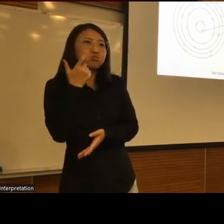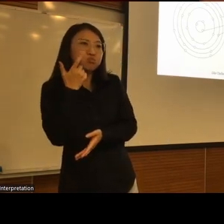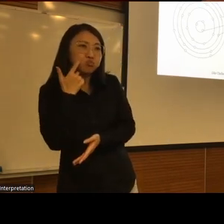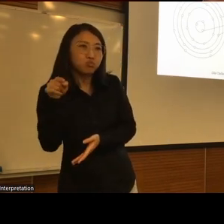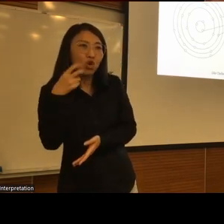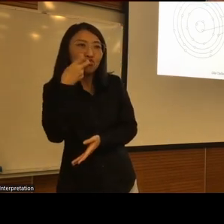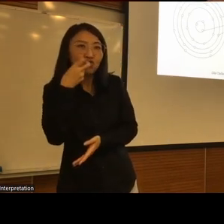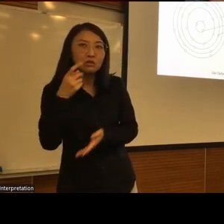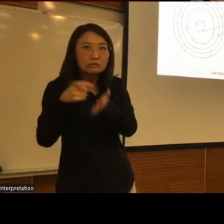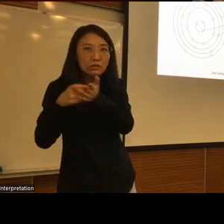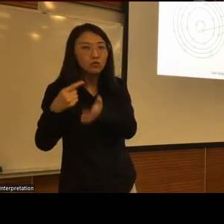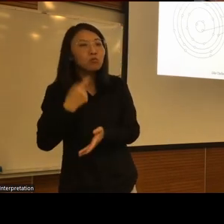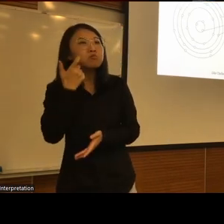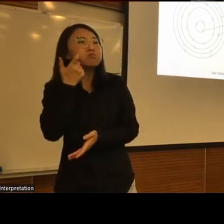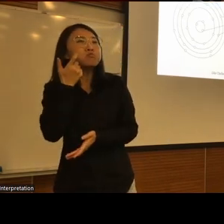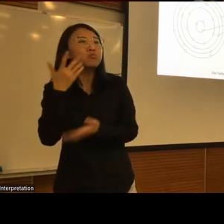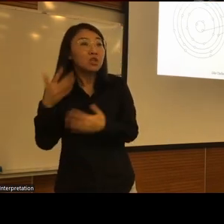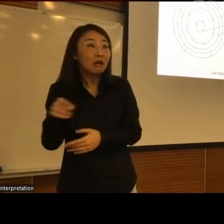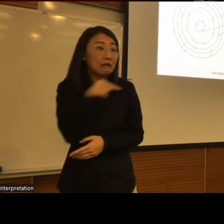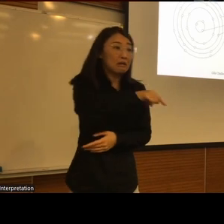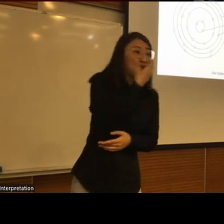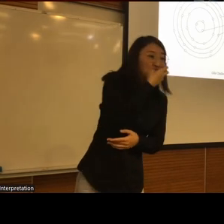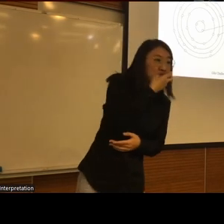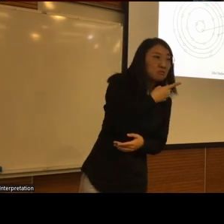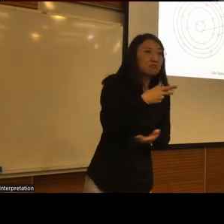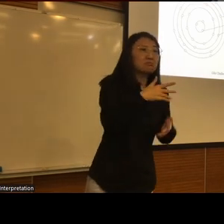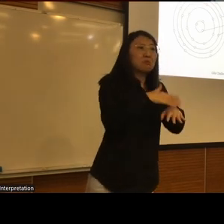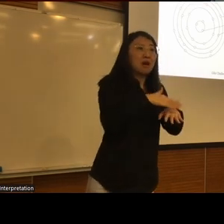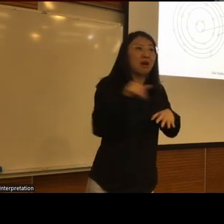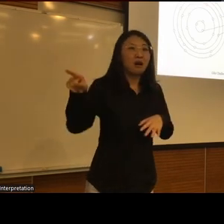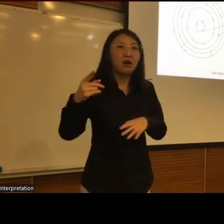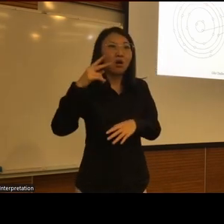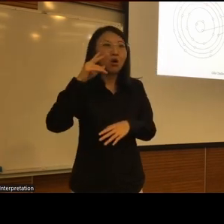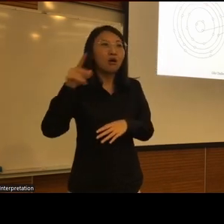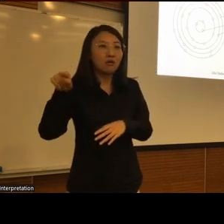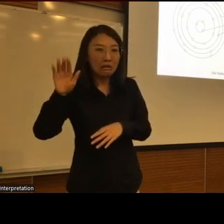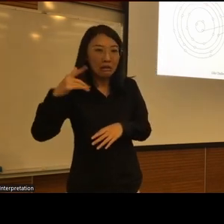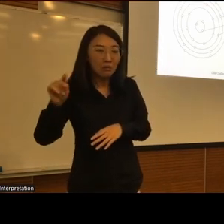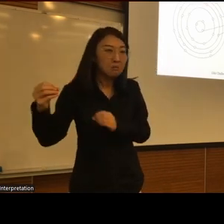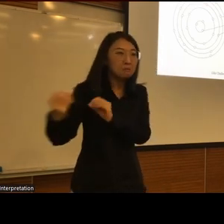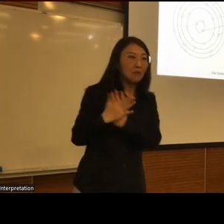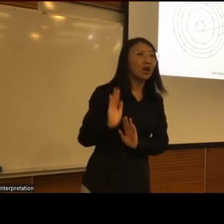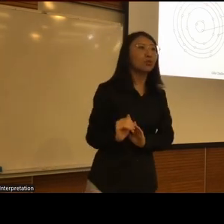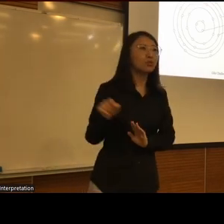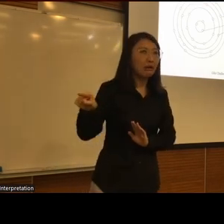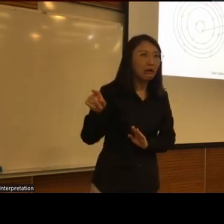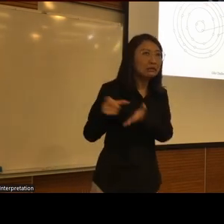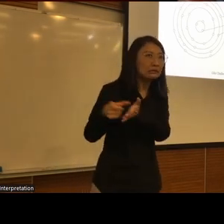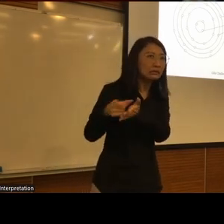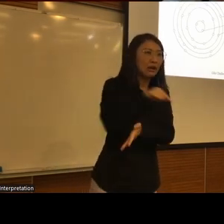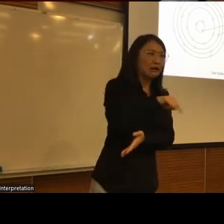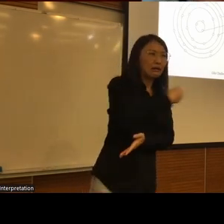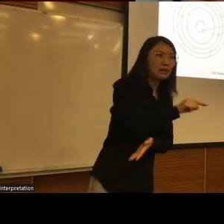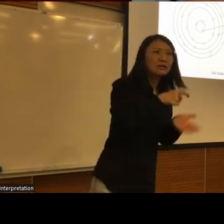version in the wrong language, not in the one that you're seeking. So these are things that that happen and that